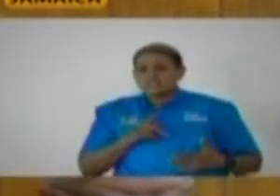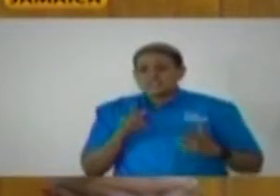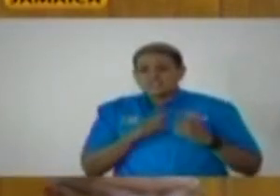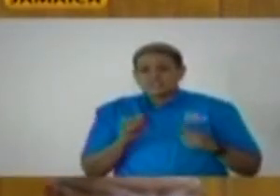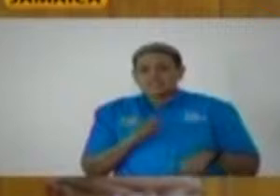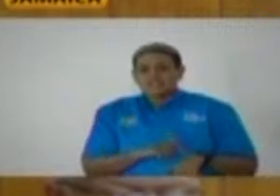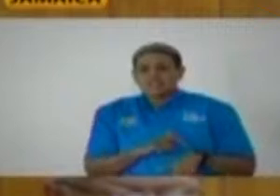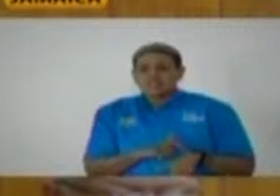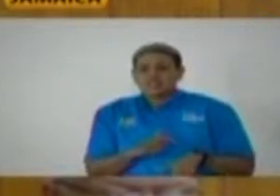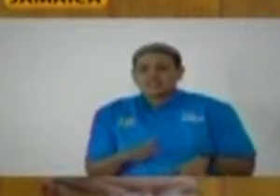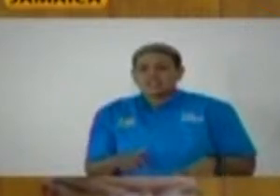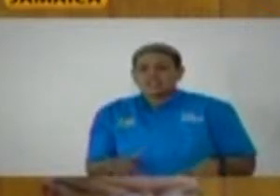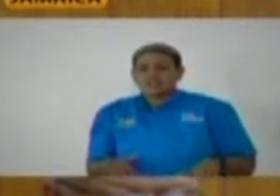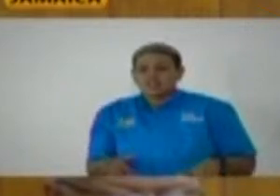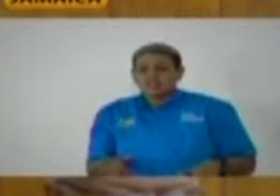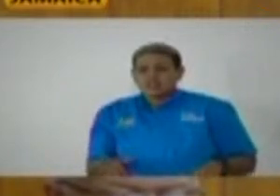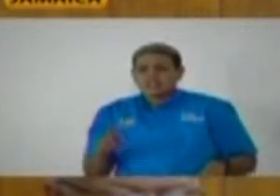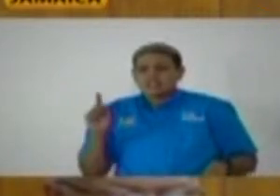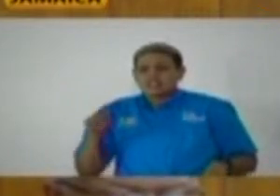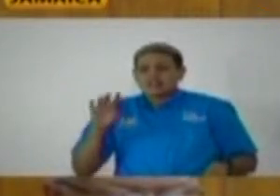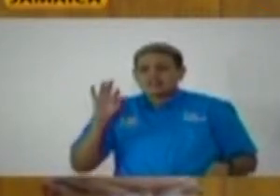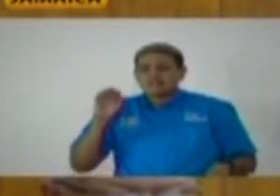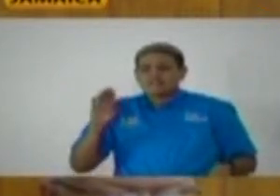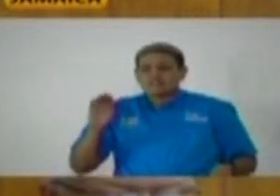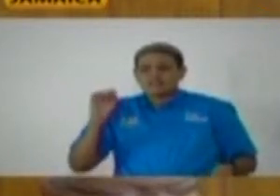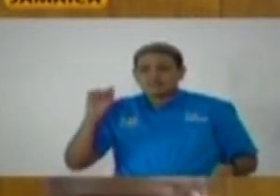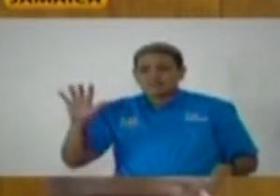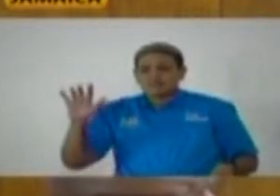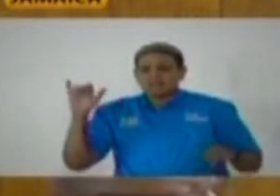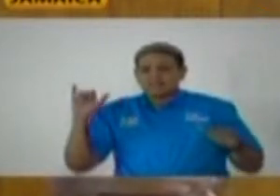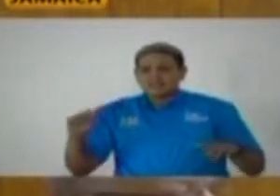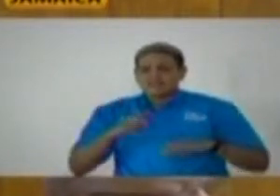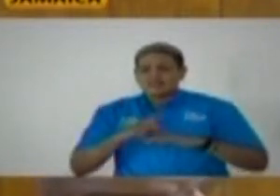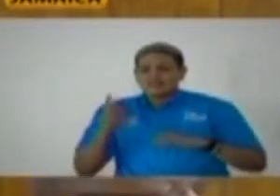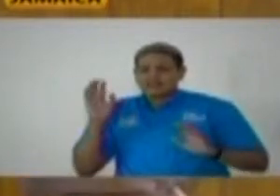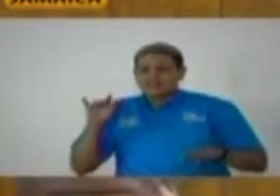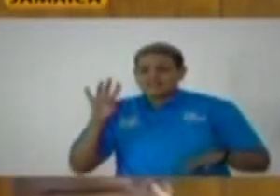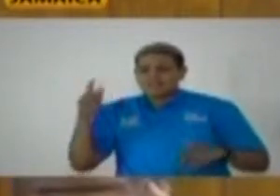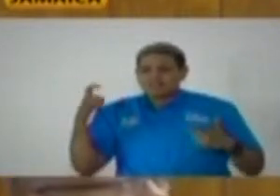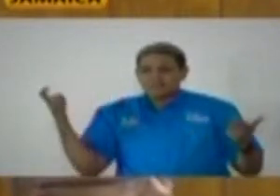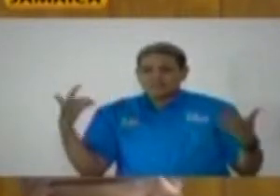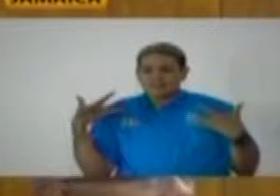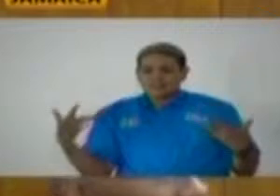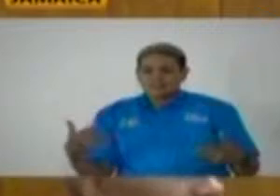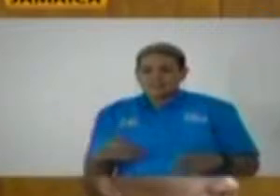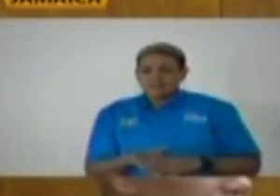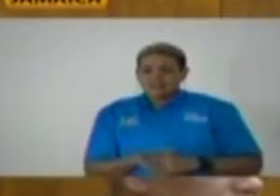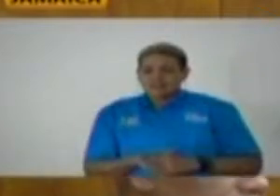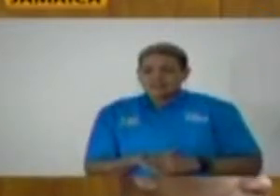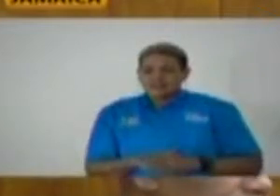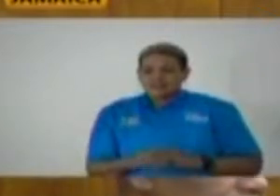time. You went to all 4 on the same day? On the same day. Huh?